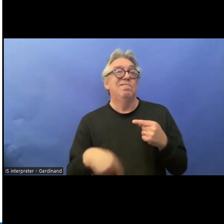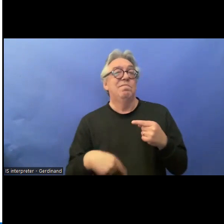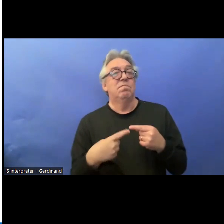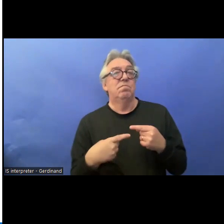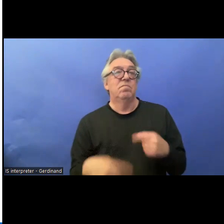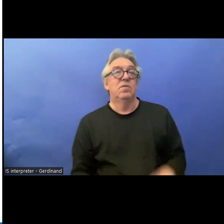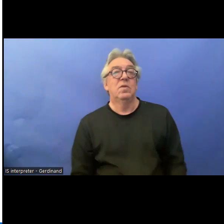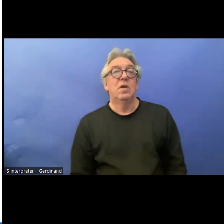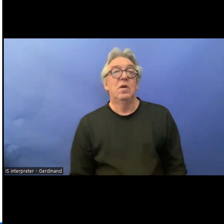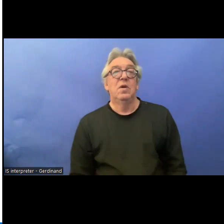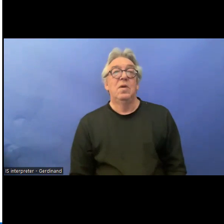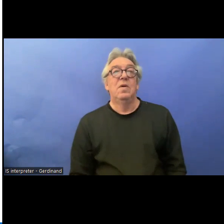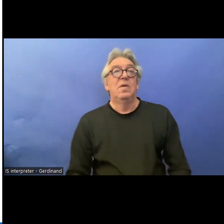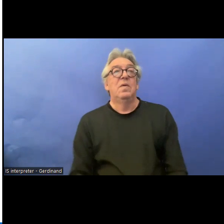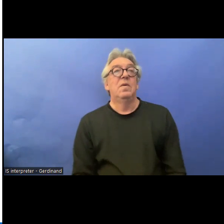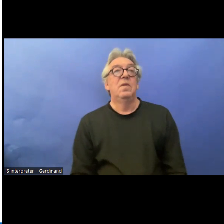Let me start about